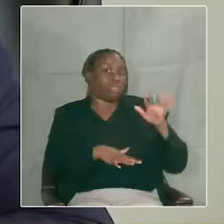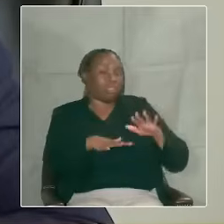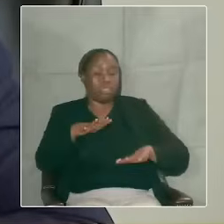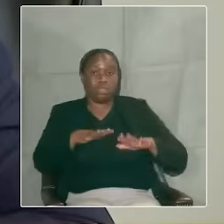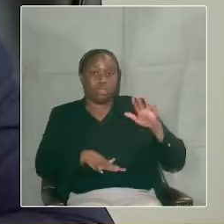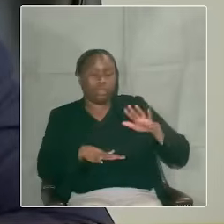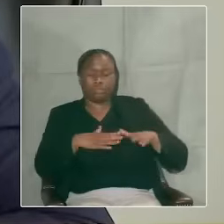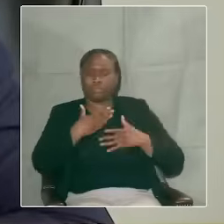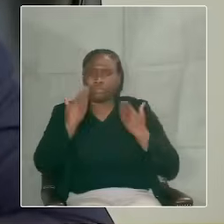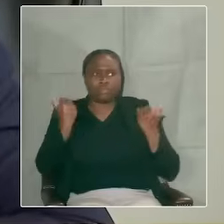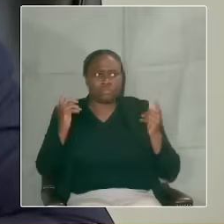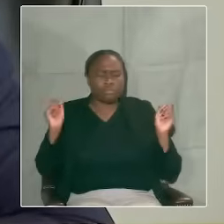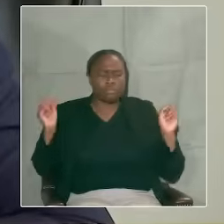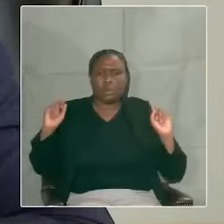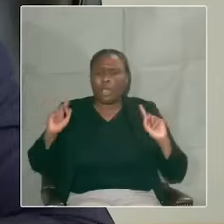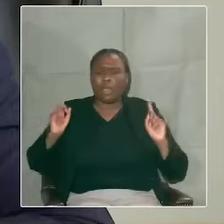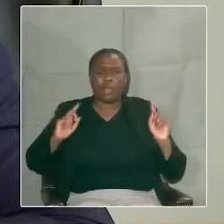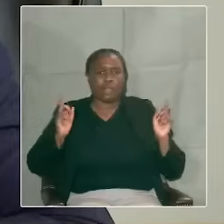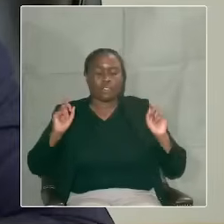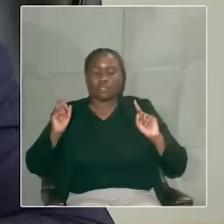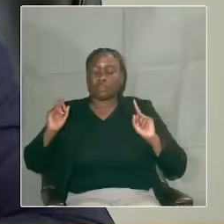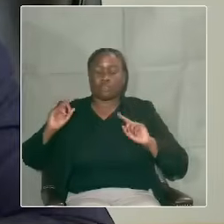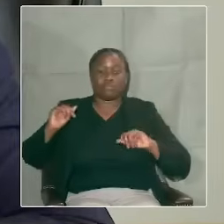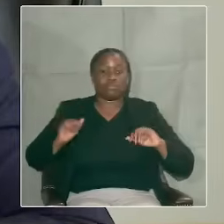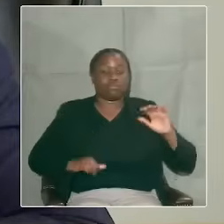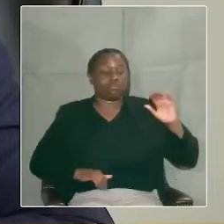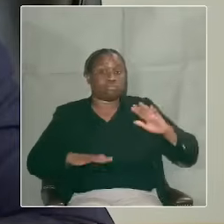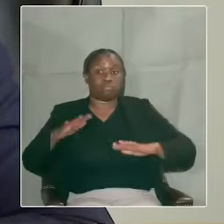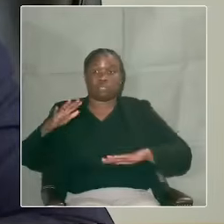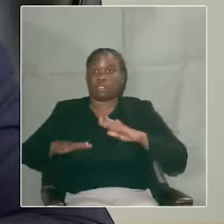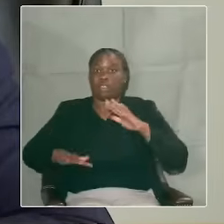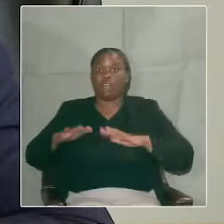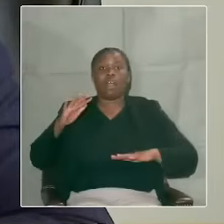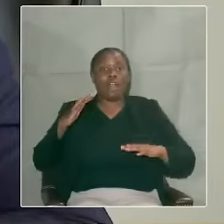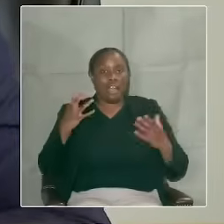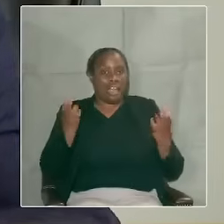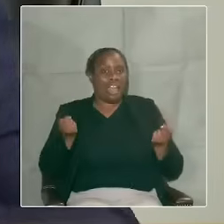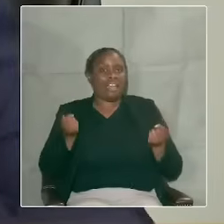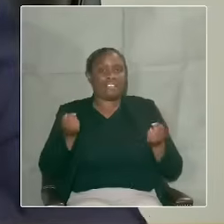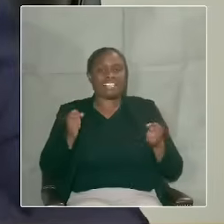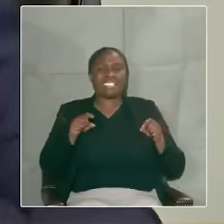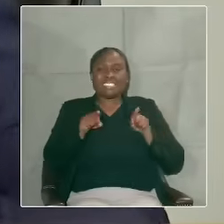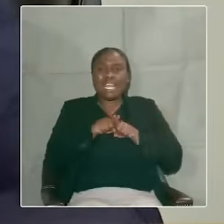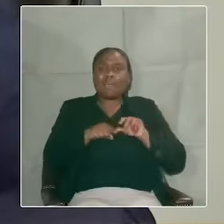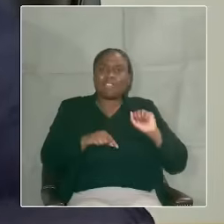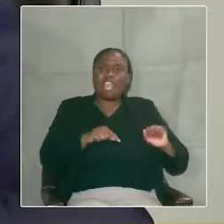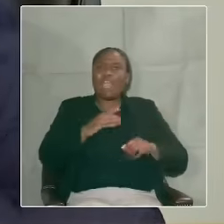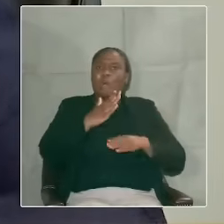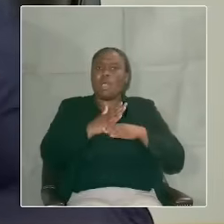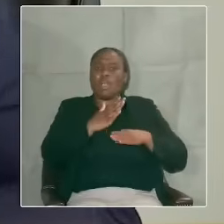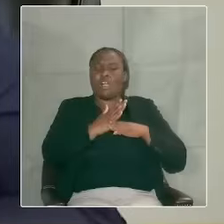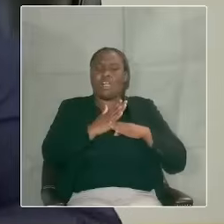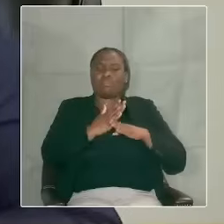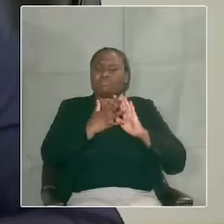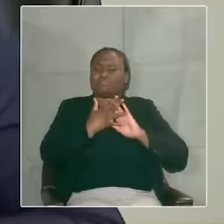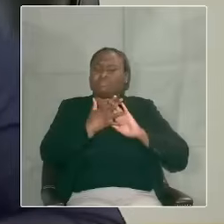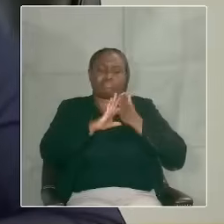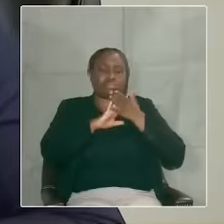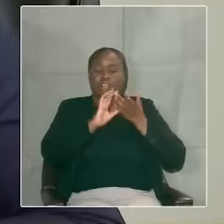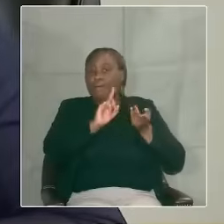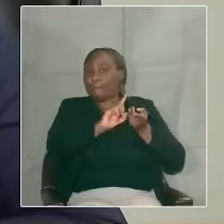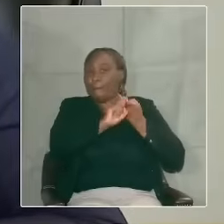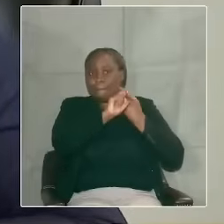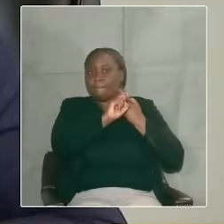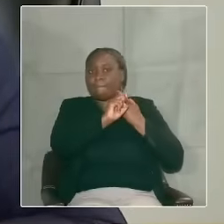uncertain, not knowing what is happening. And of course, the work that they were doing also from their side, it